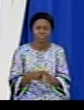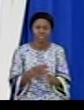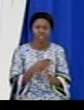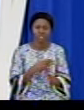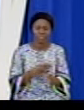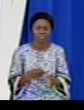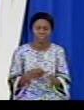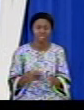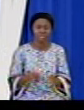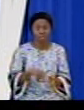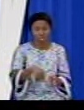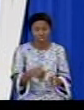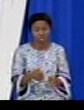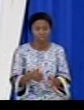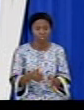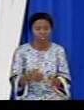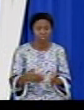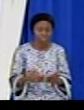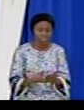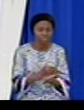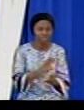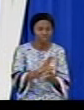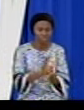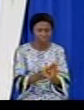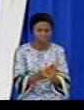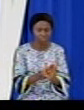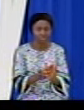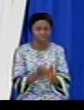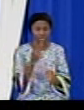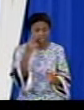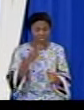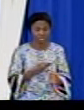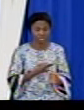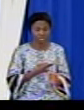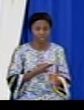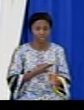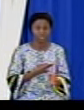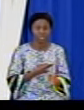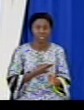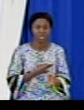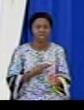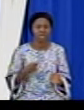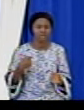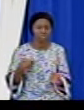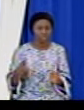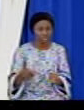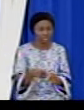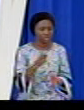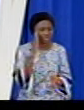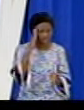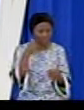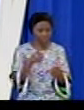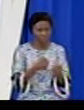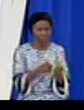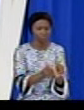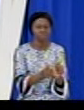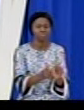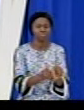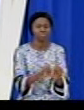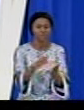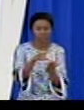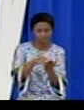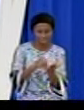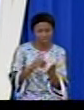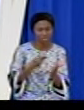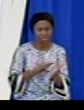as leaders, they will follow suit. So that by your grace, Lord, like Father, like